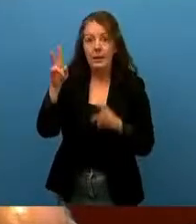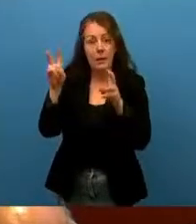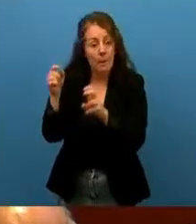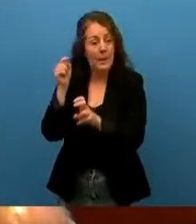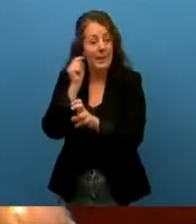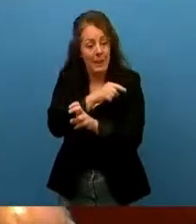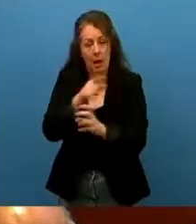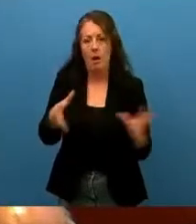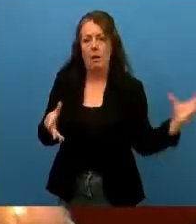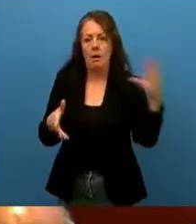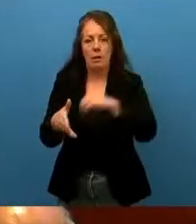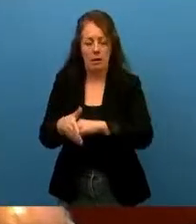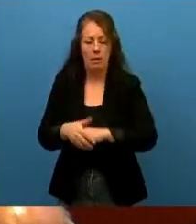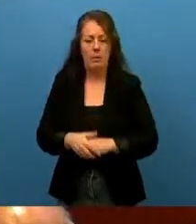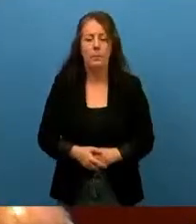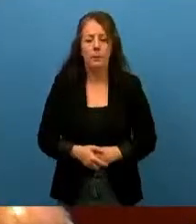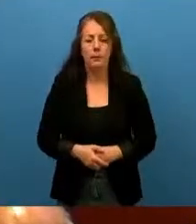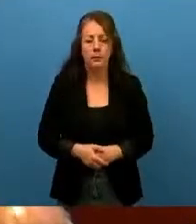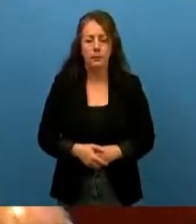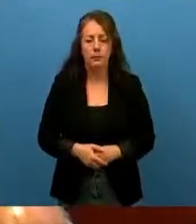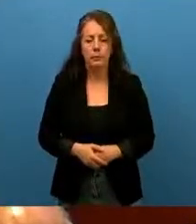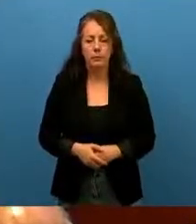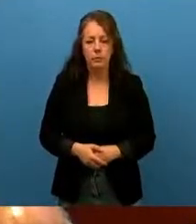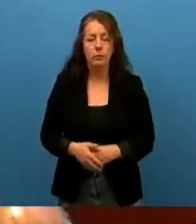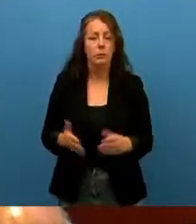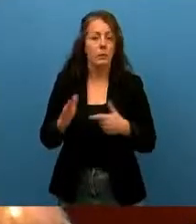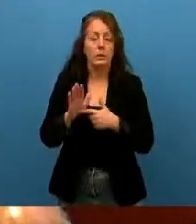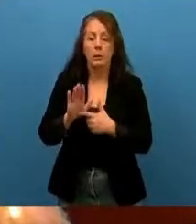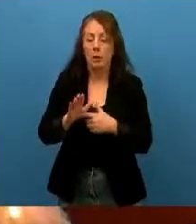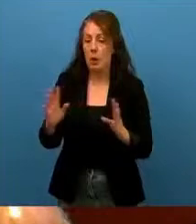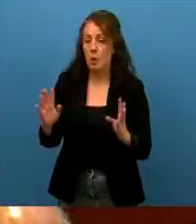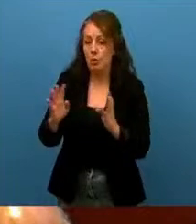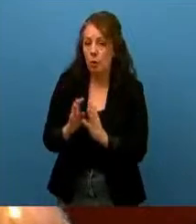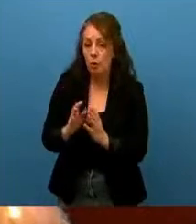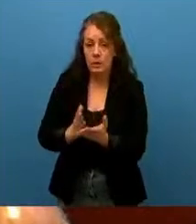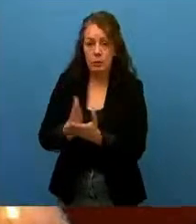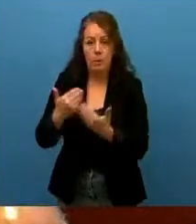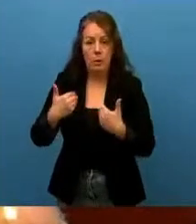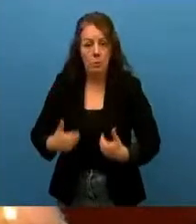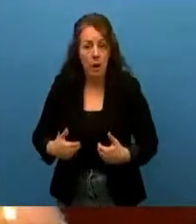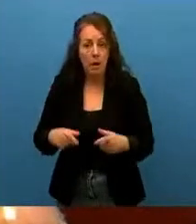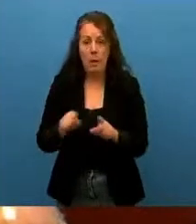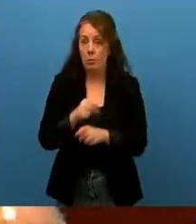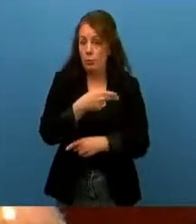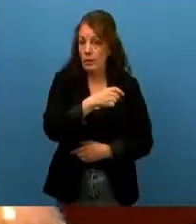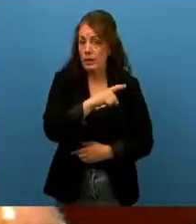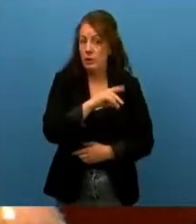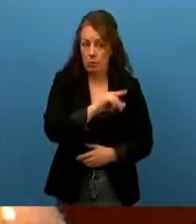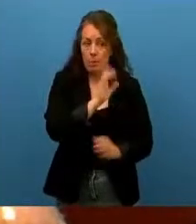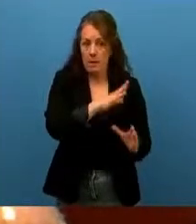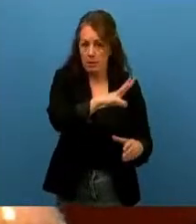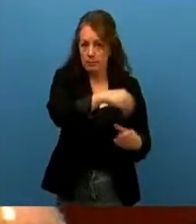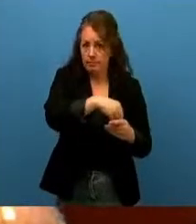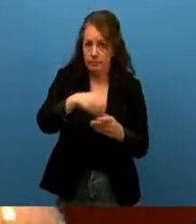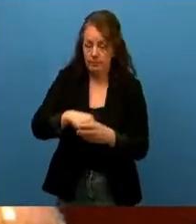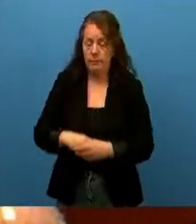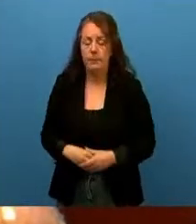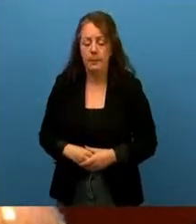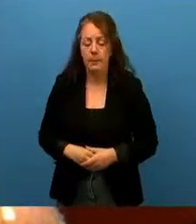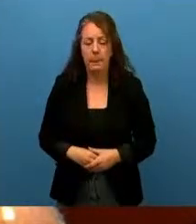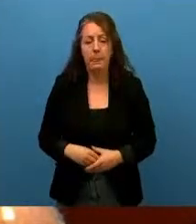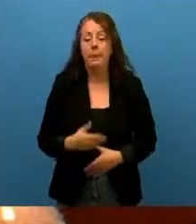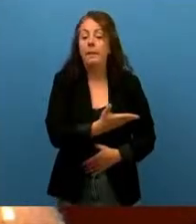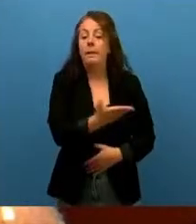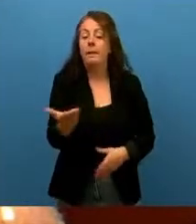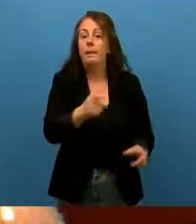rights institutions and NGOs. Moreover, Indigenous peoples should be granted arrangements and modalities